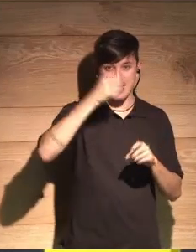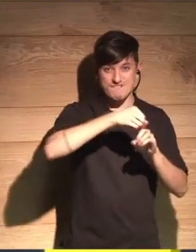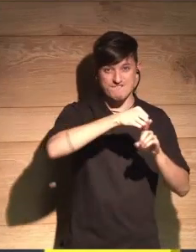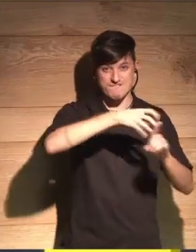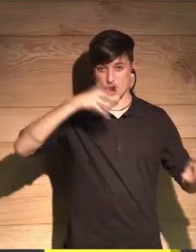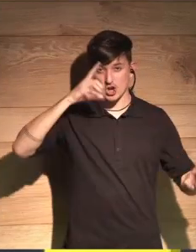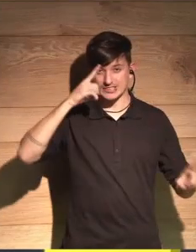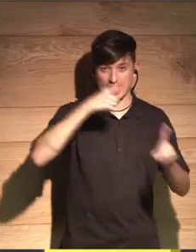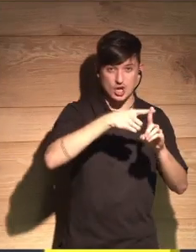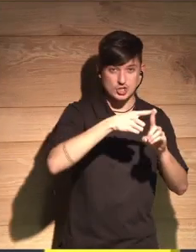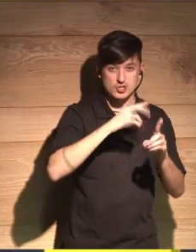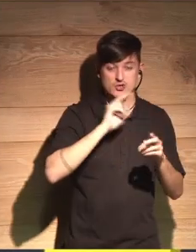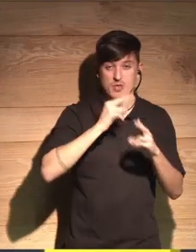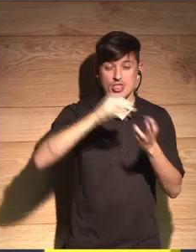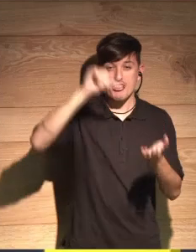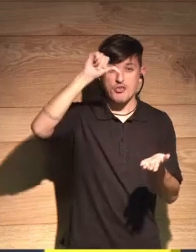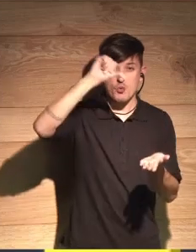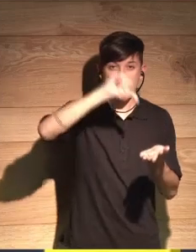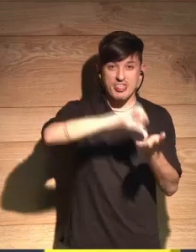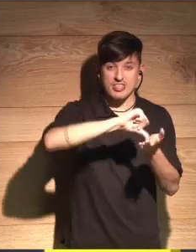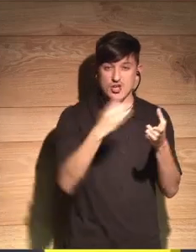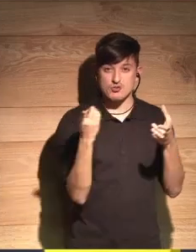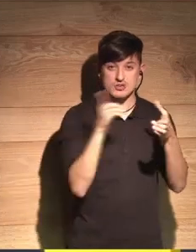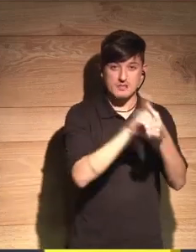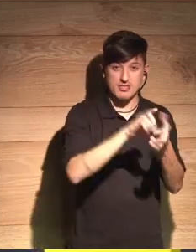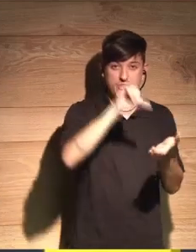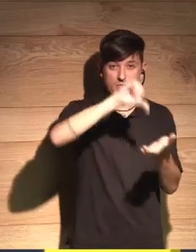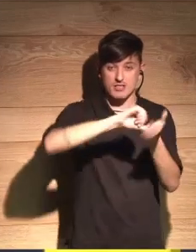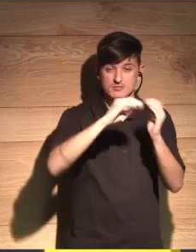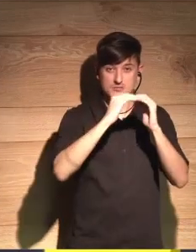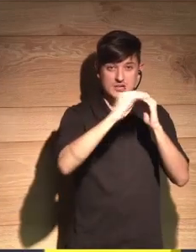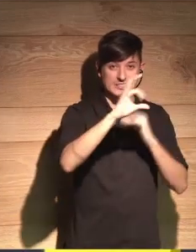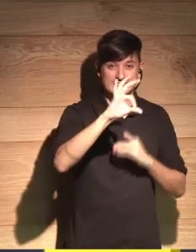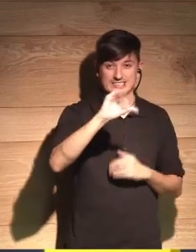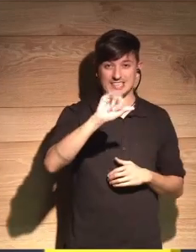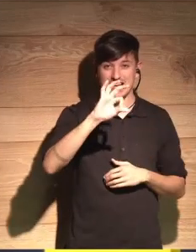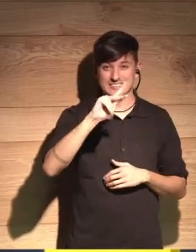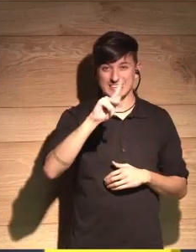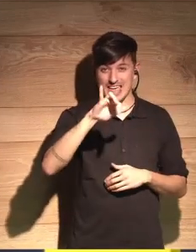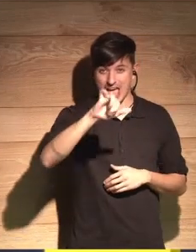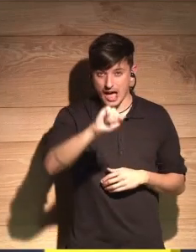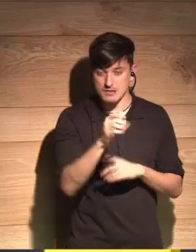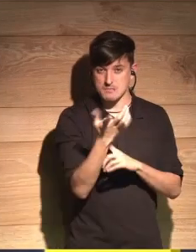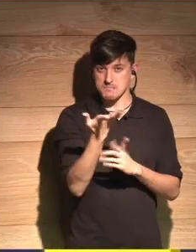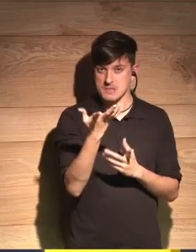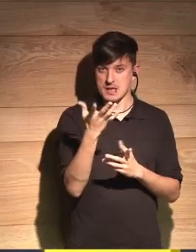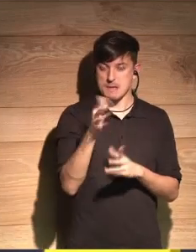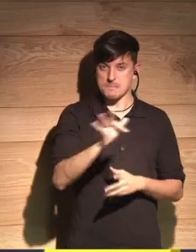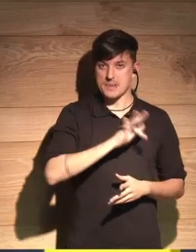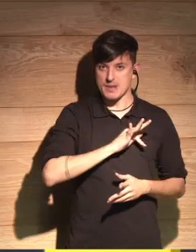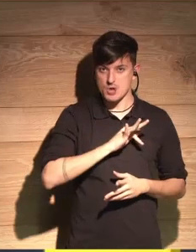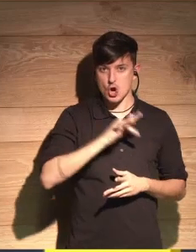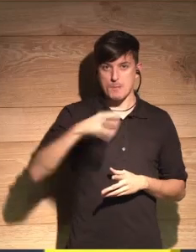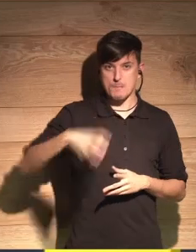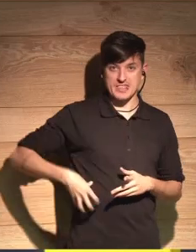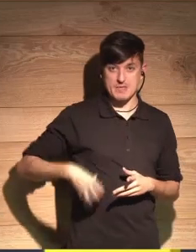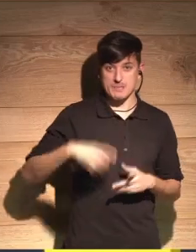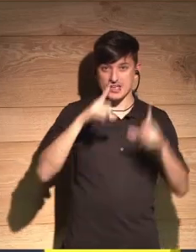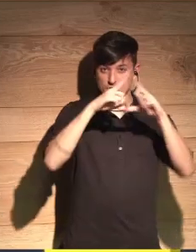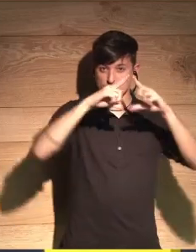for having come here to the participants of the Inclusive Cities, Sustainable Cities Telos Forum, Saskia